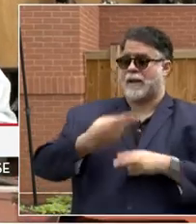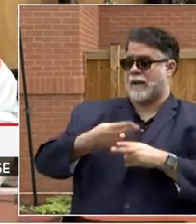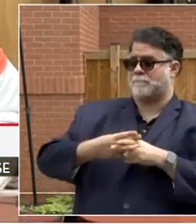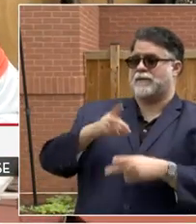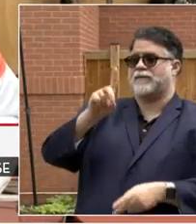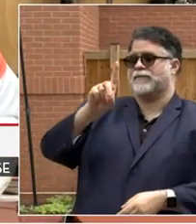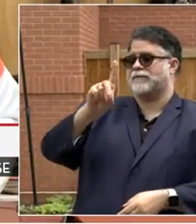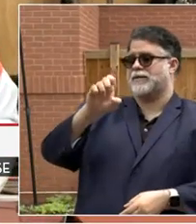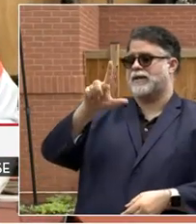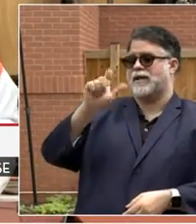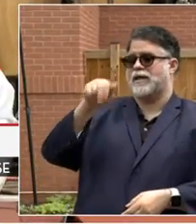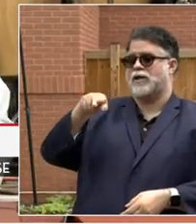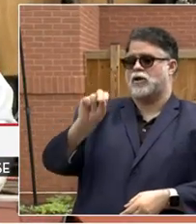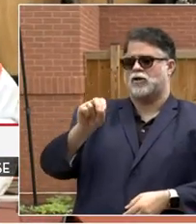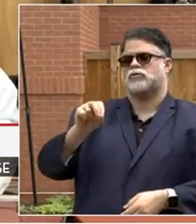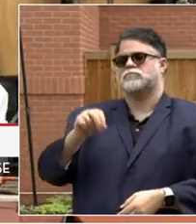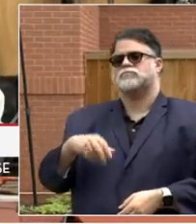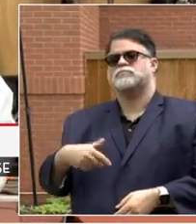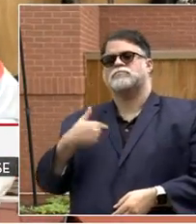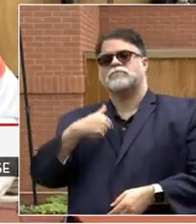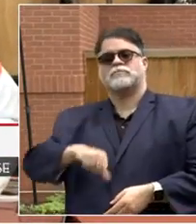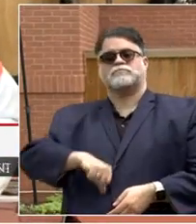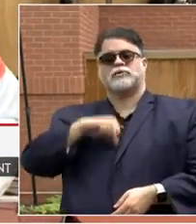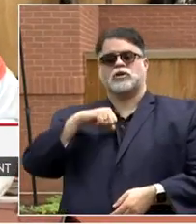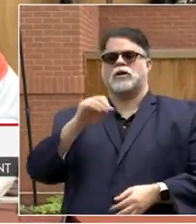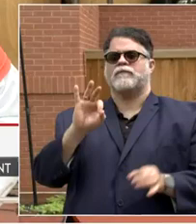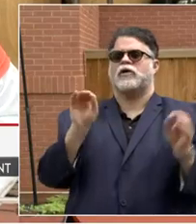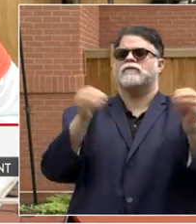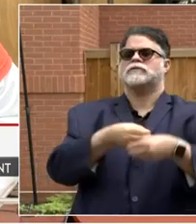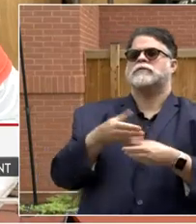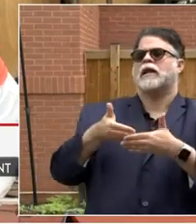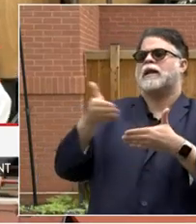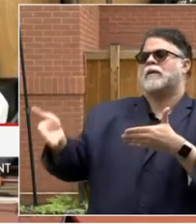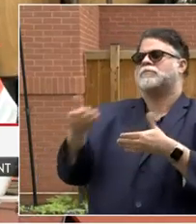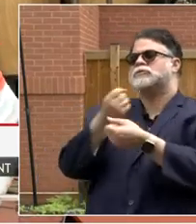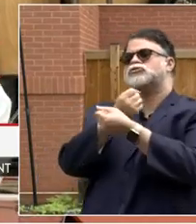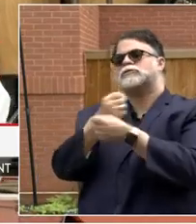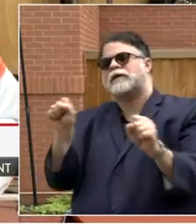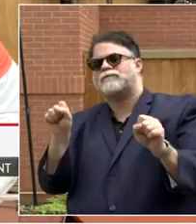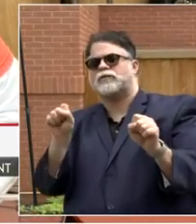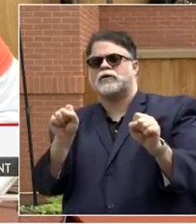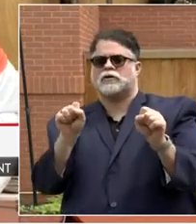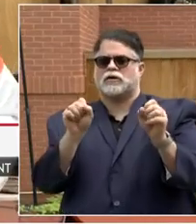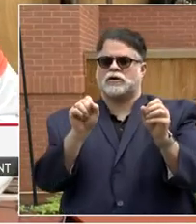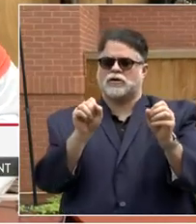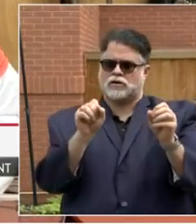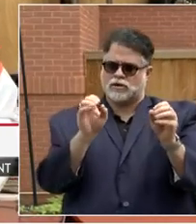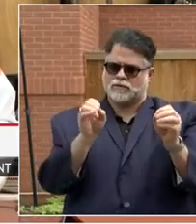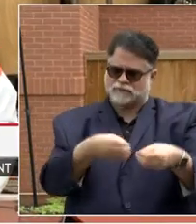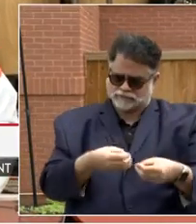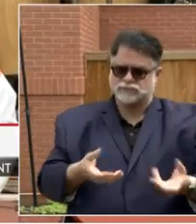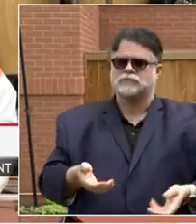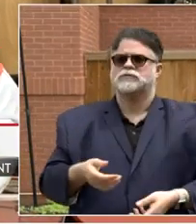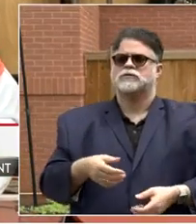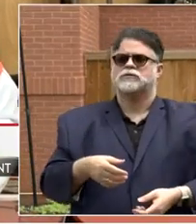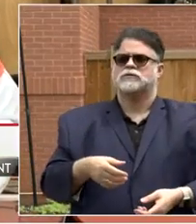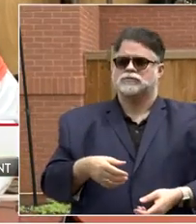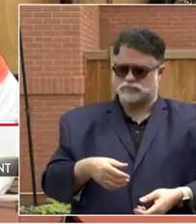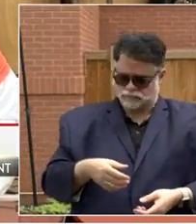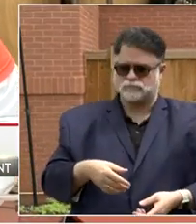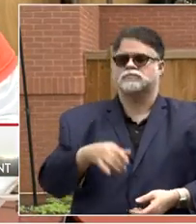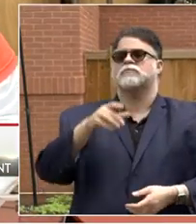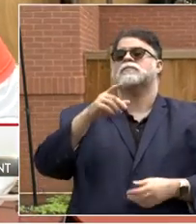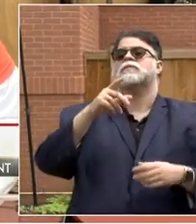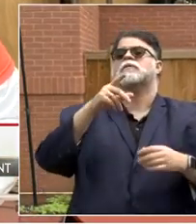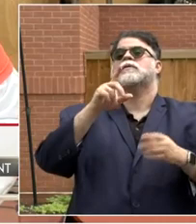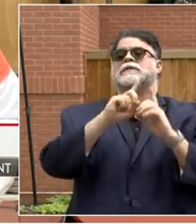the Interim Director of the Office of Neighborhood Safety and Engagement and the Director of the D.C. Department of Parks and Recreation. And first, I